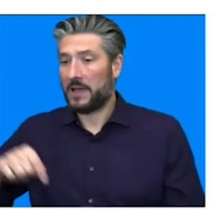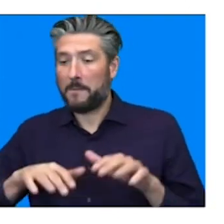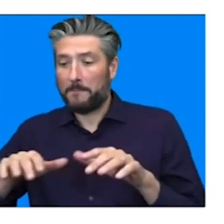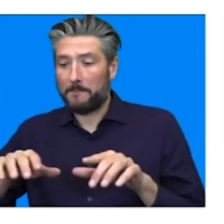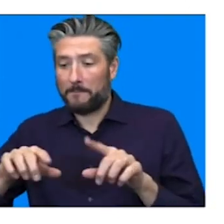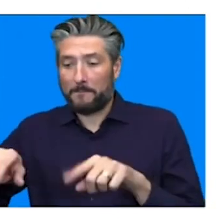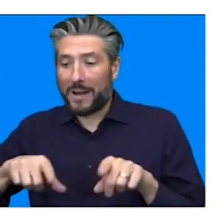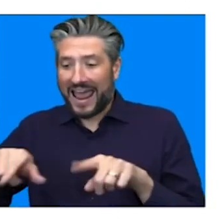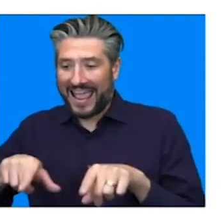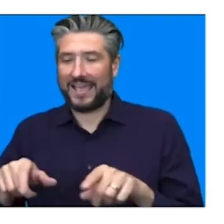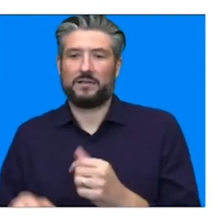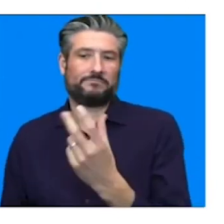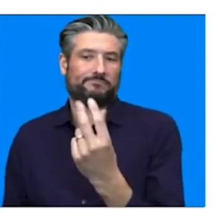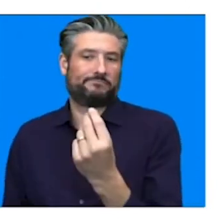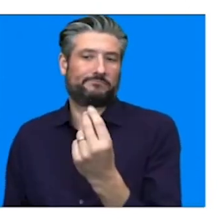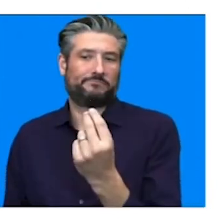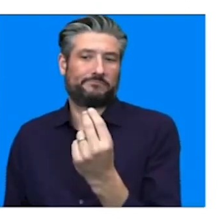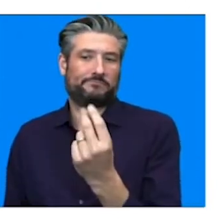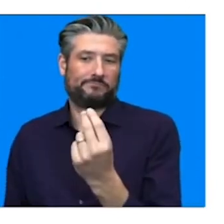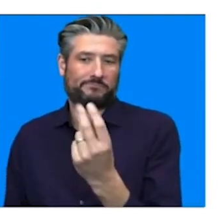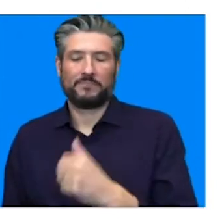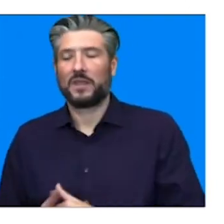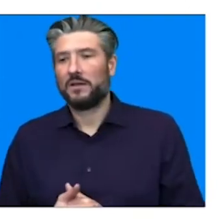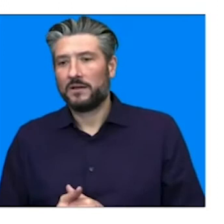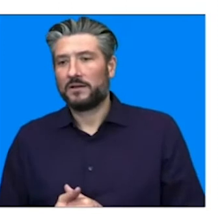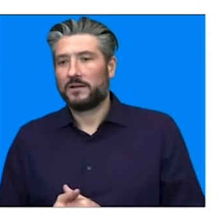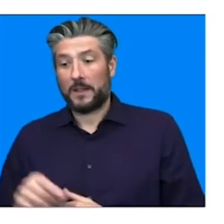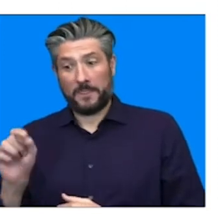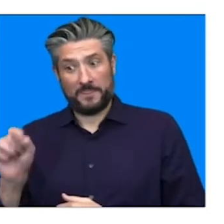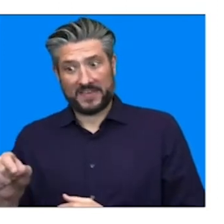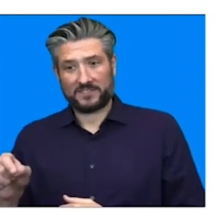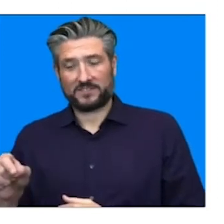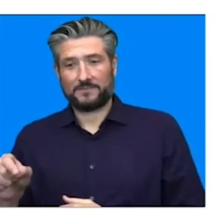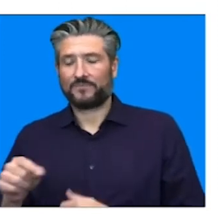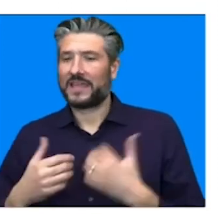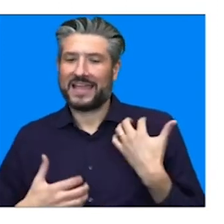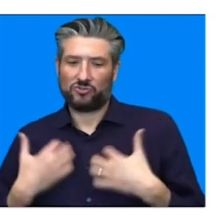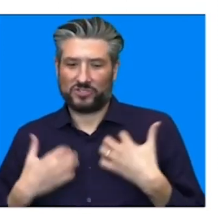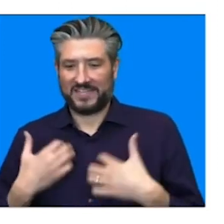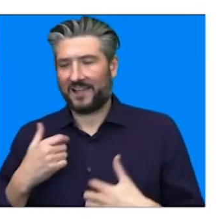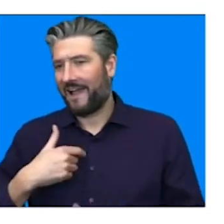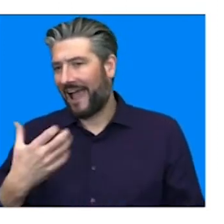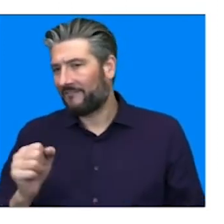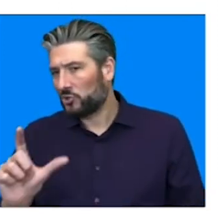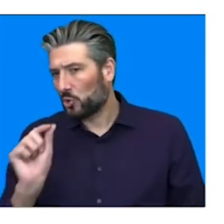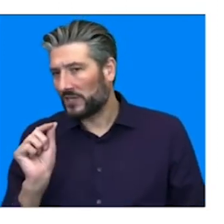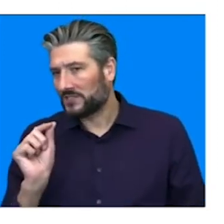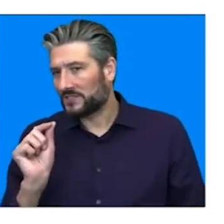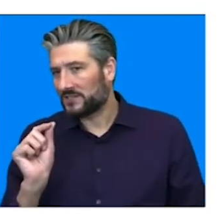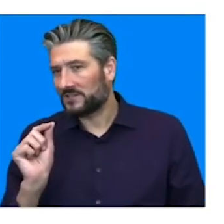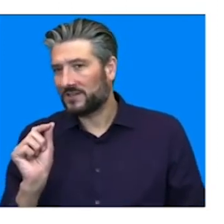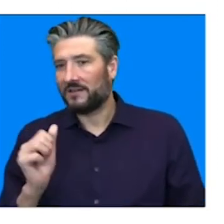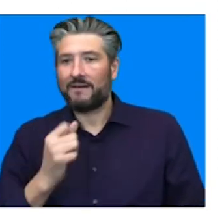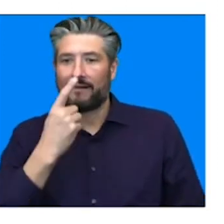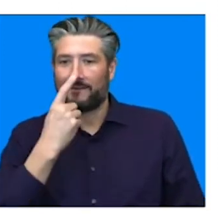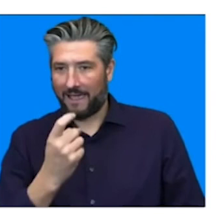continual background imitation is powerful. And with this, it's giving me the choice of navigating by Bookmark,